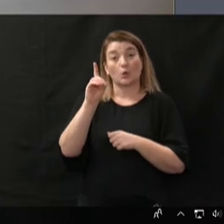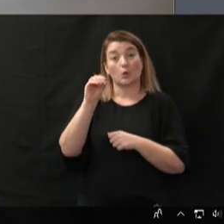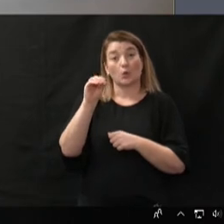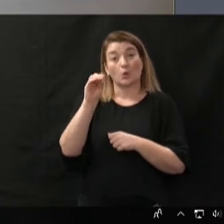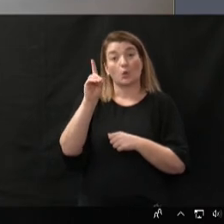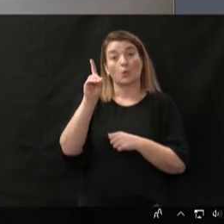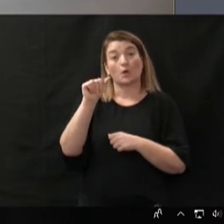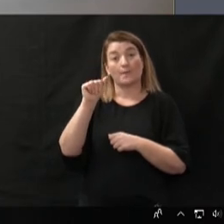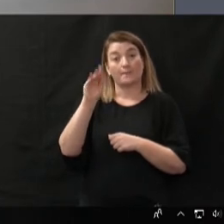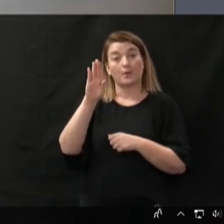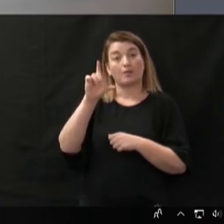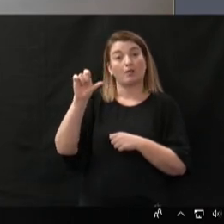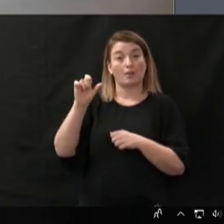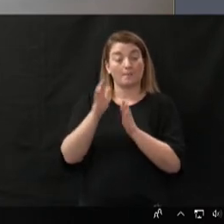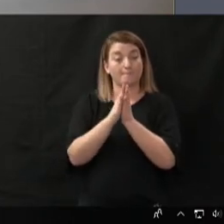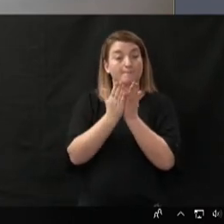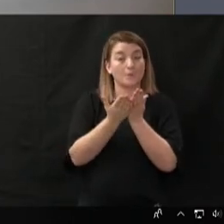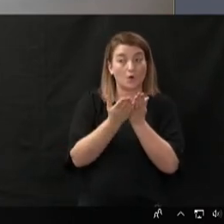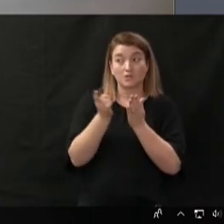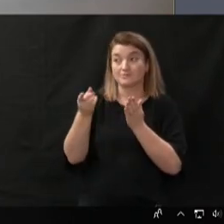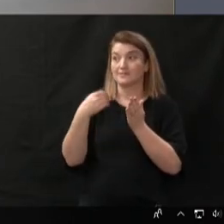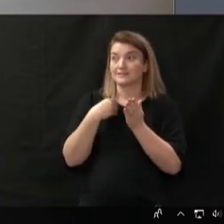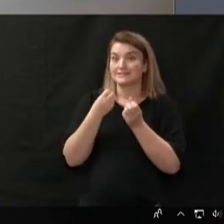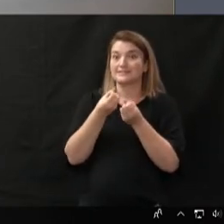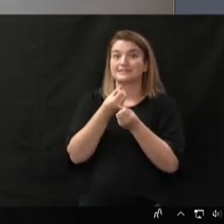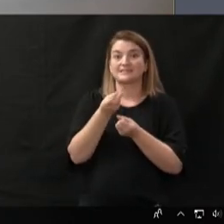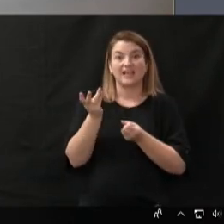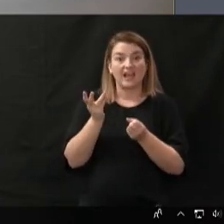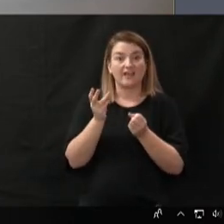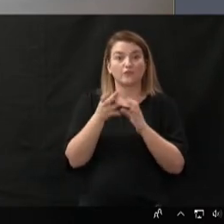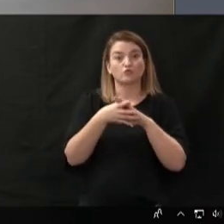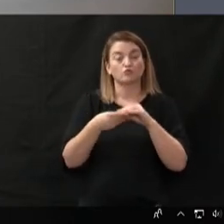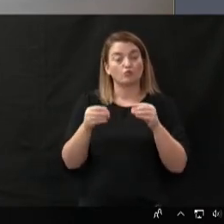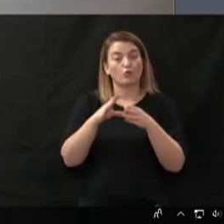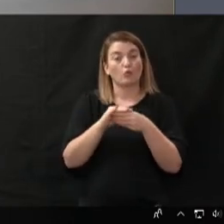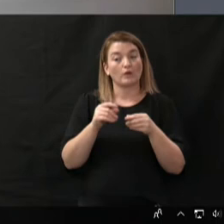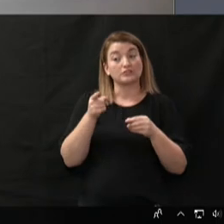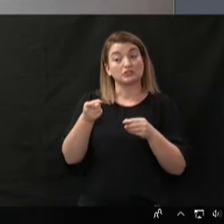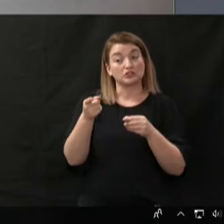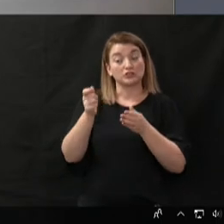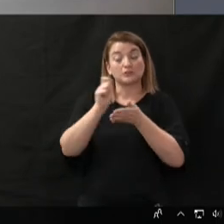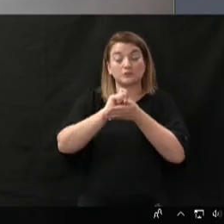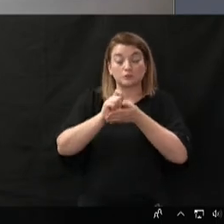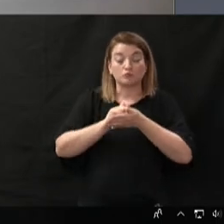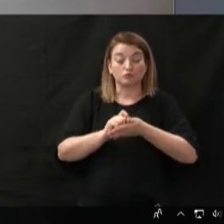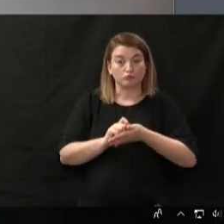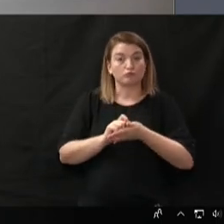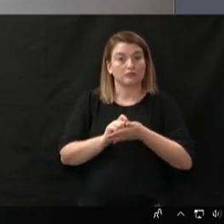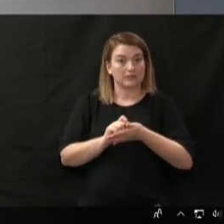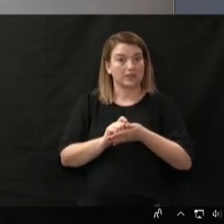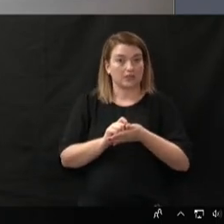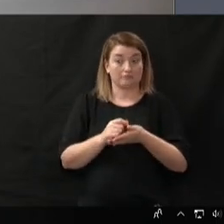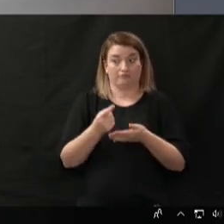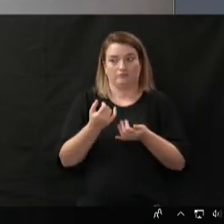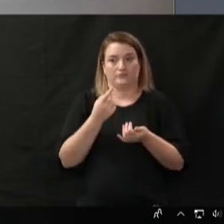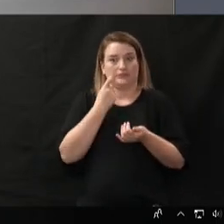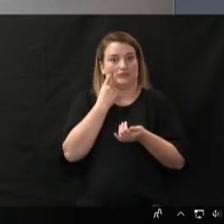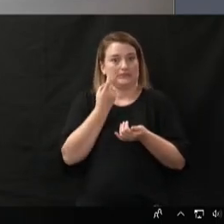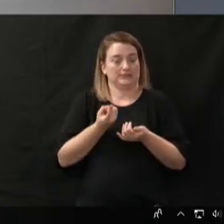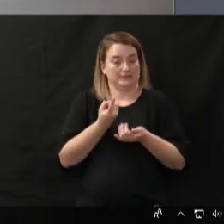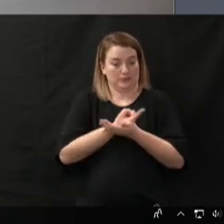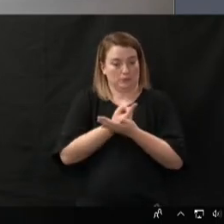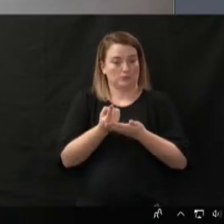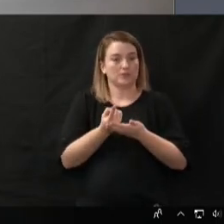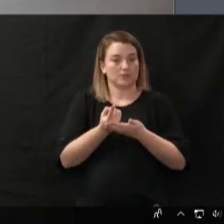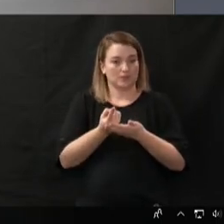decodable books. I've gotten several stories that she has actually written. I've gotten several of those this week from her. So she has freebies. She also has things you can